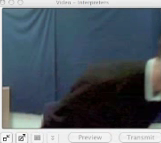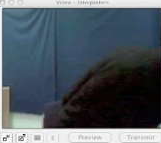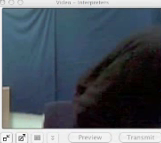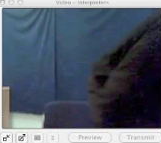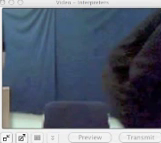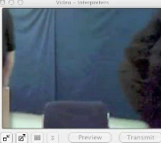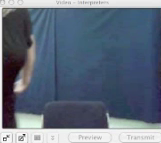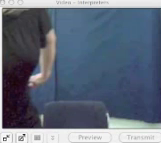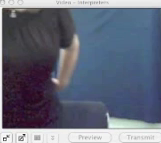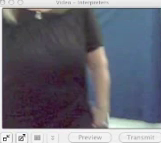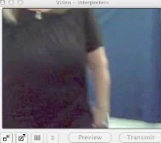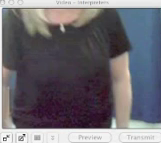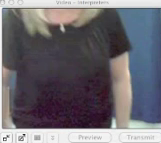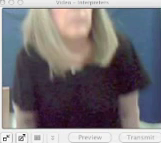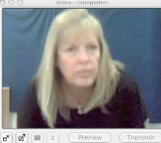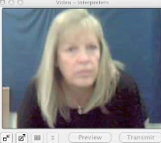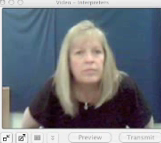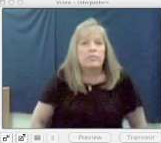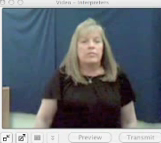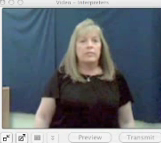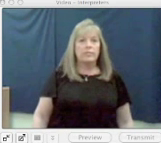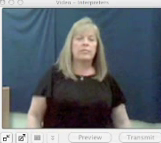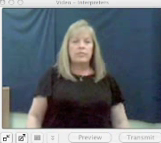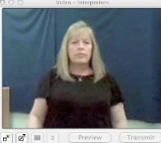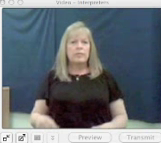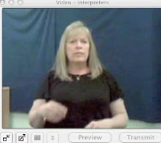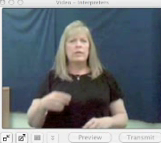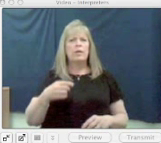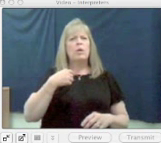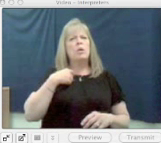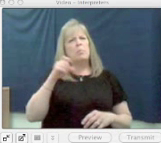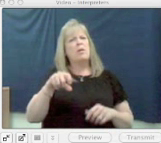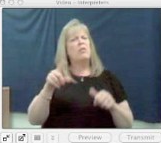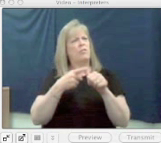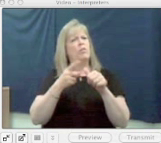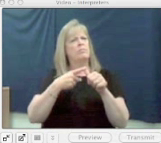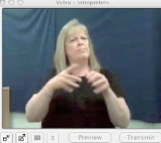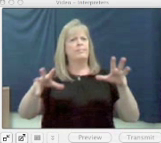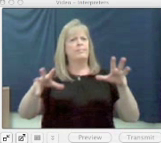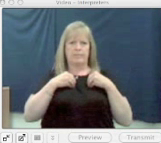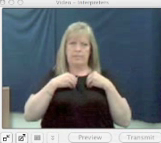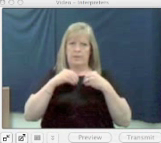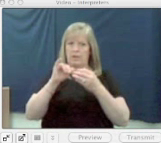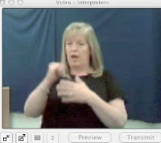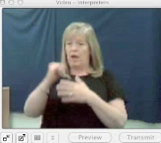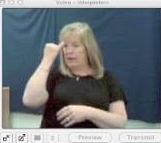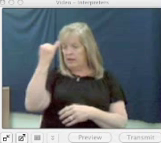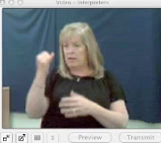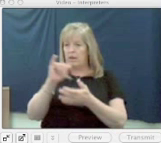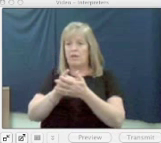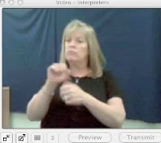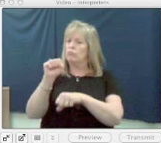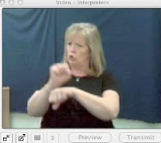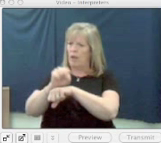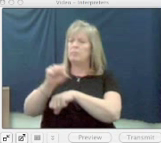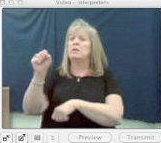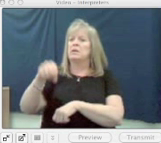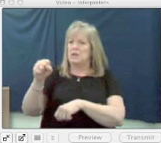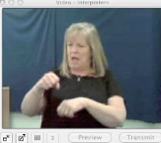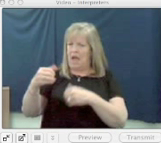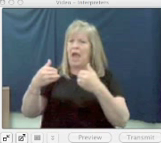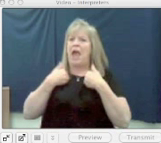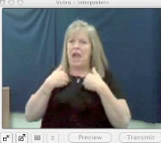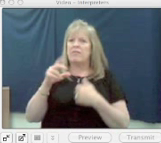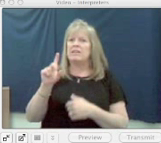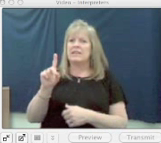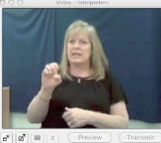We would have to embrace this idea that a job has demands and that an interpreter